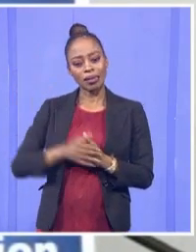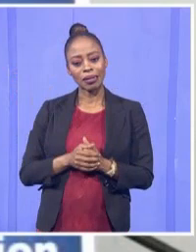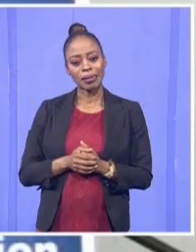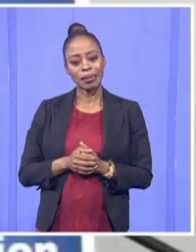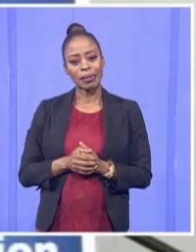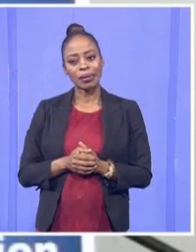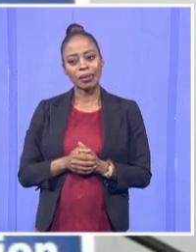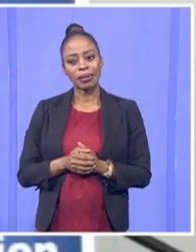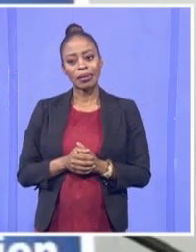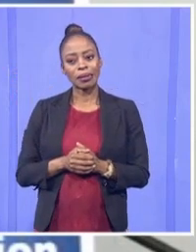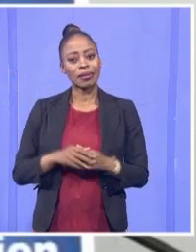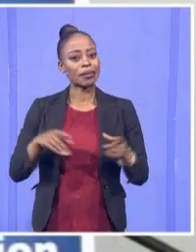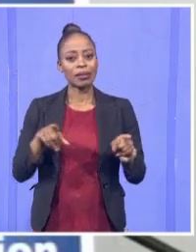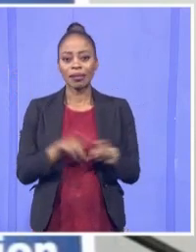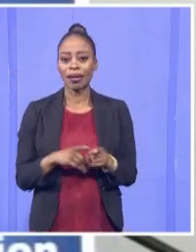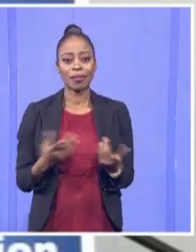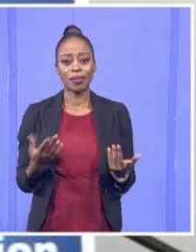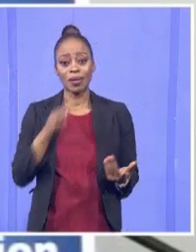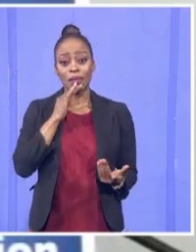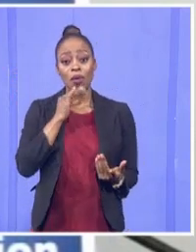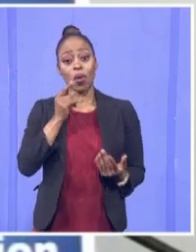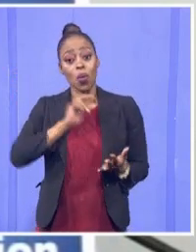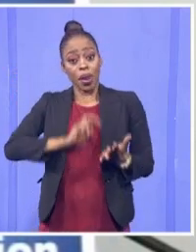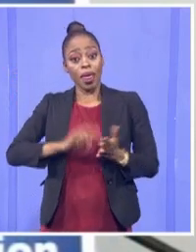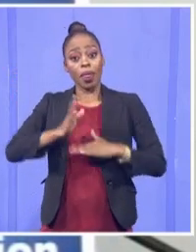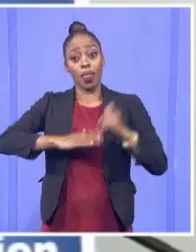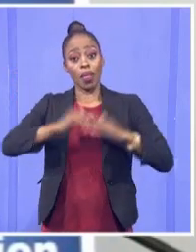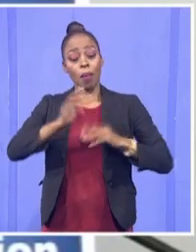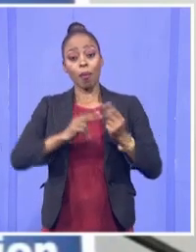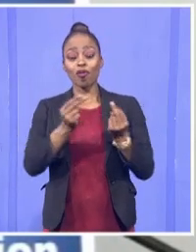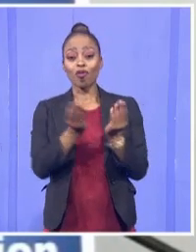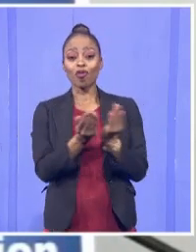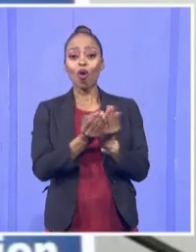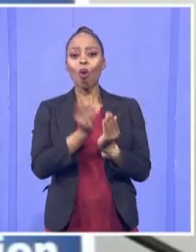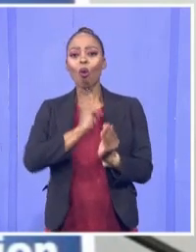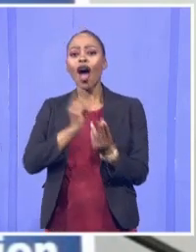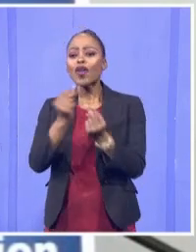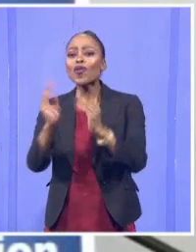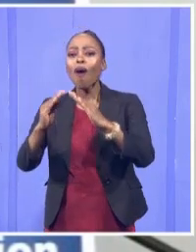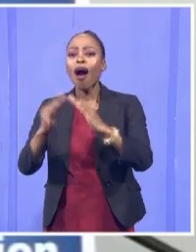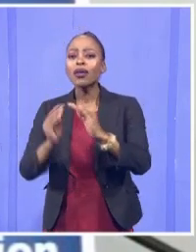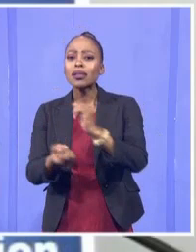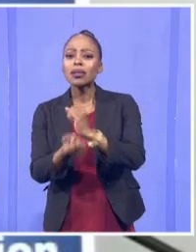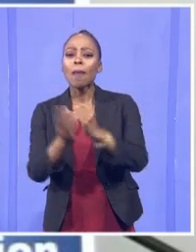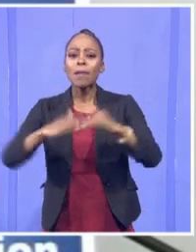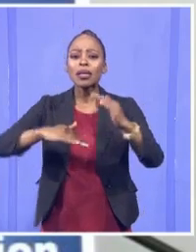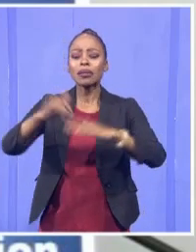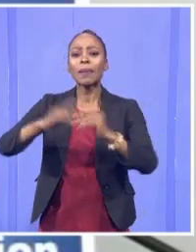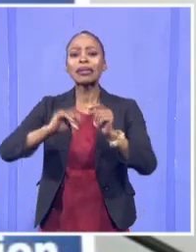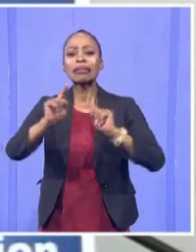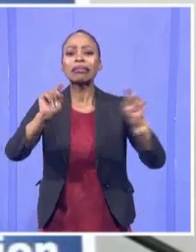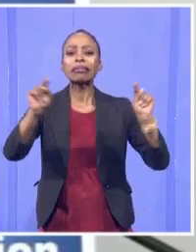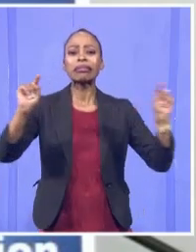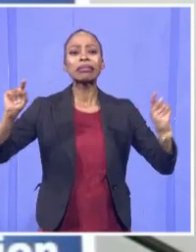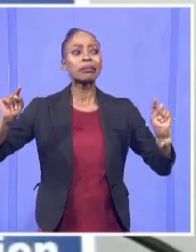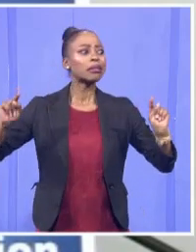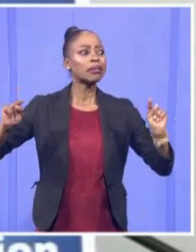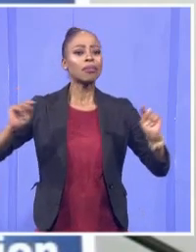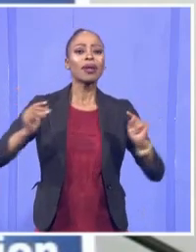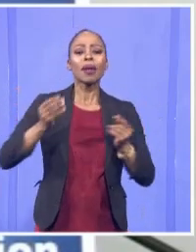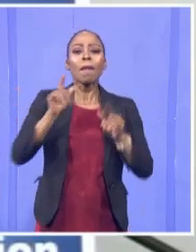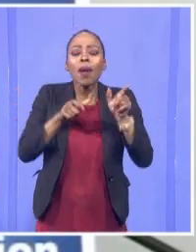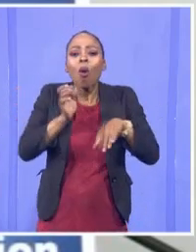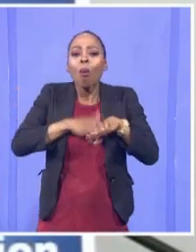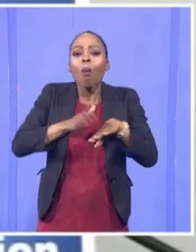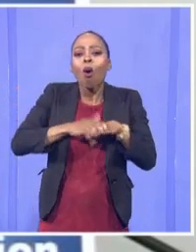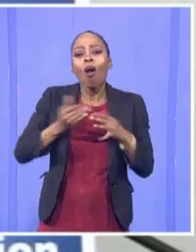well, we need to build new schools because of the new development that is taking place in that area.